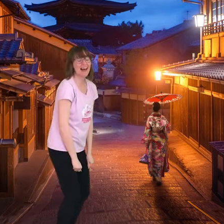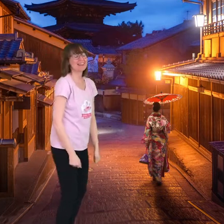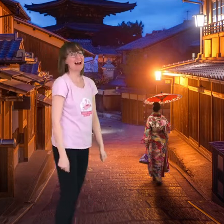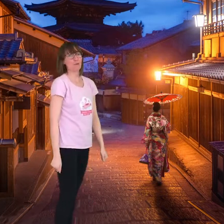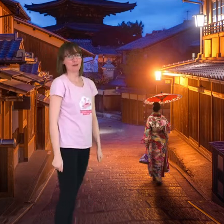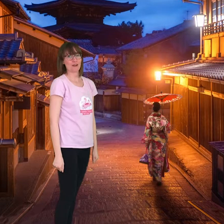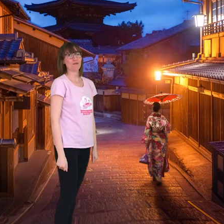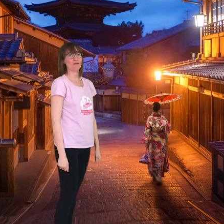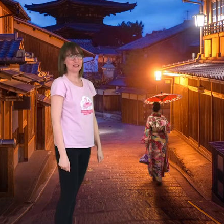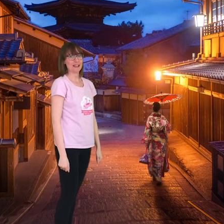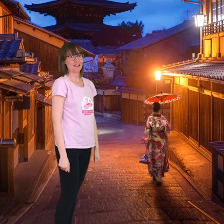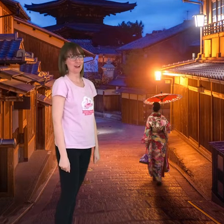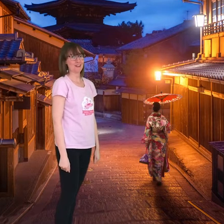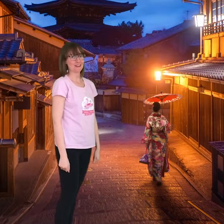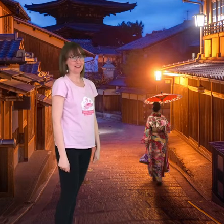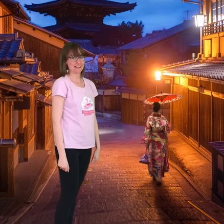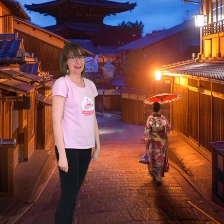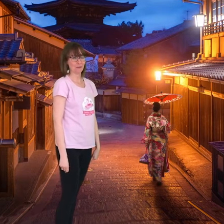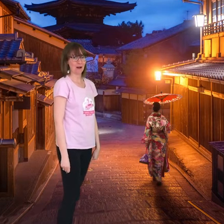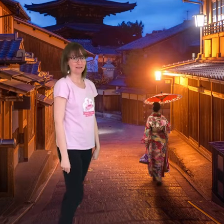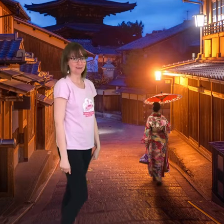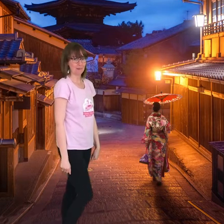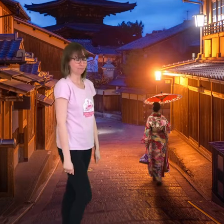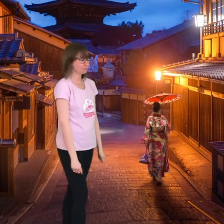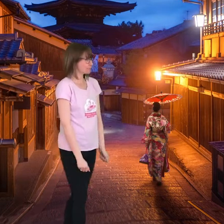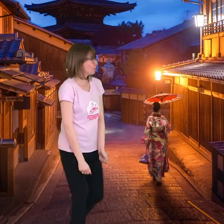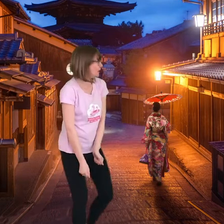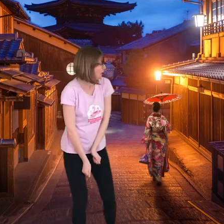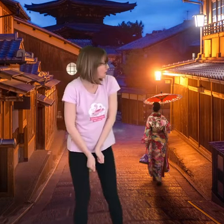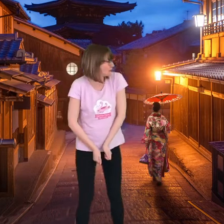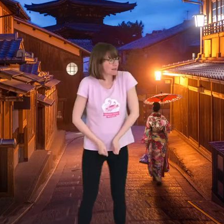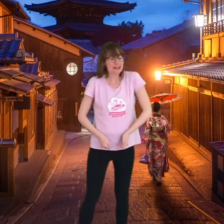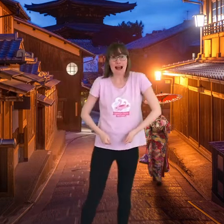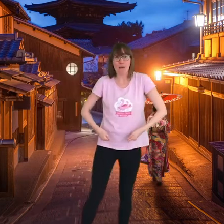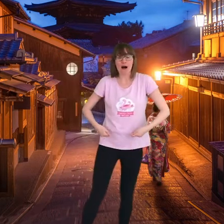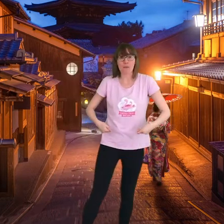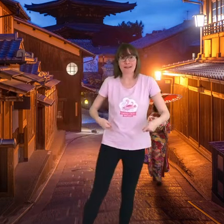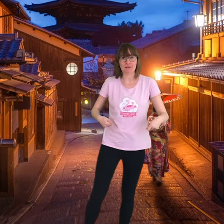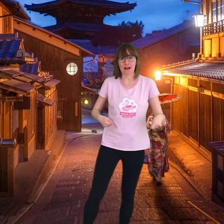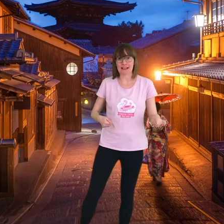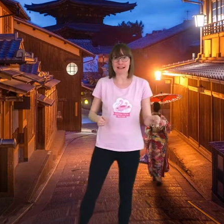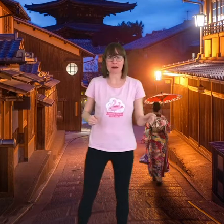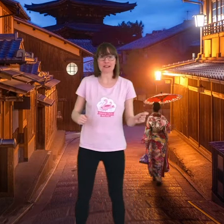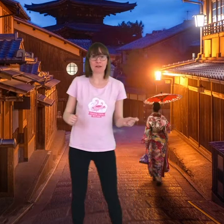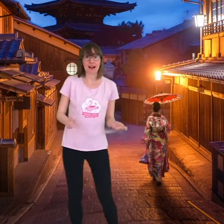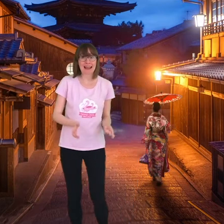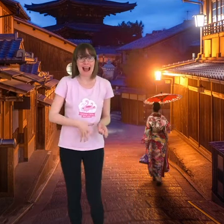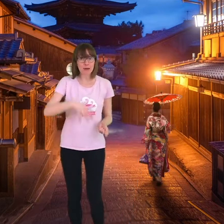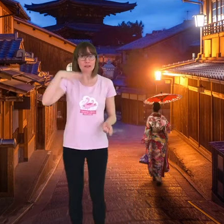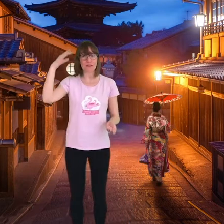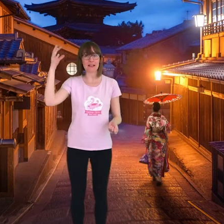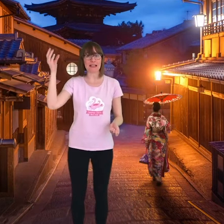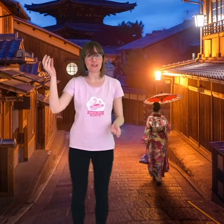Fantastic! That was really good dancing. Well done. Now our butterfly is going to